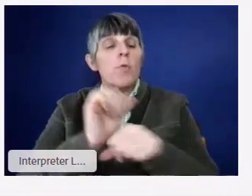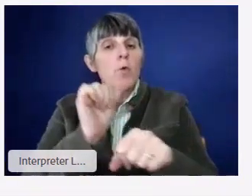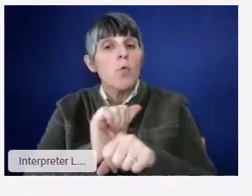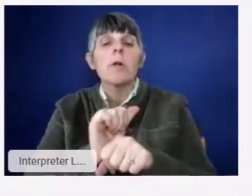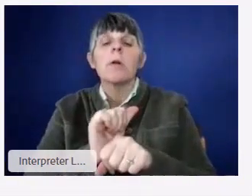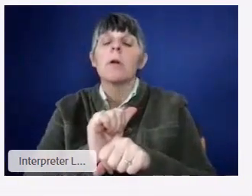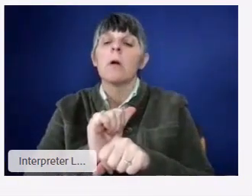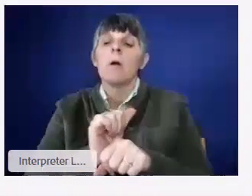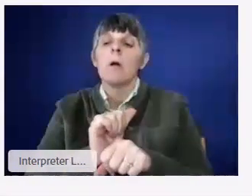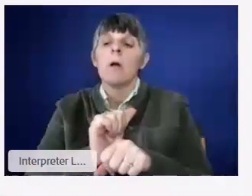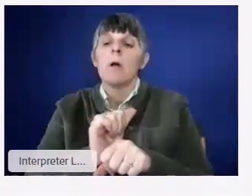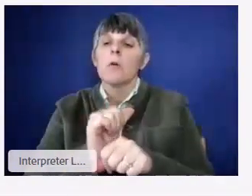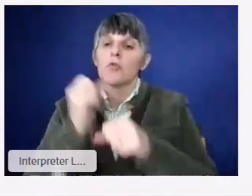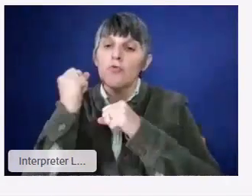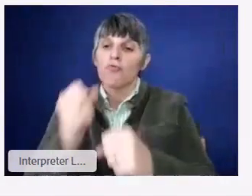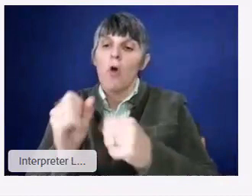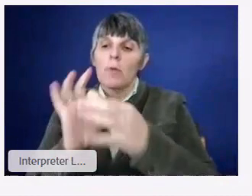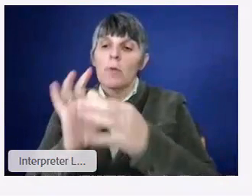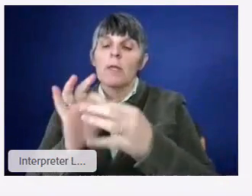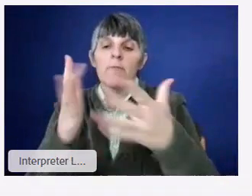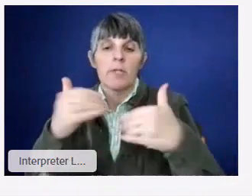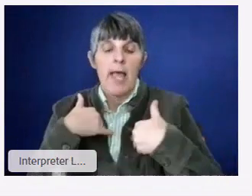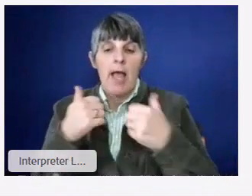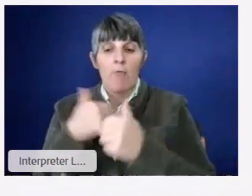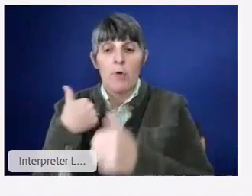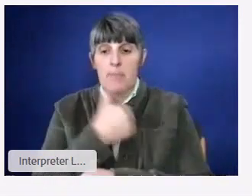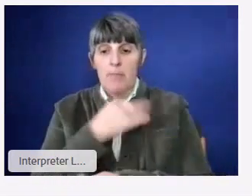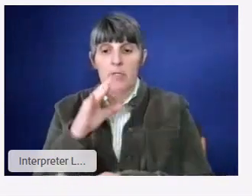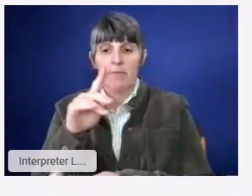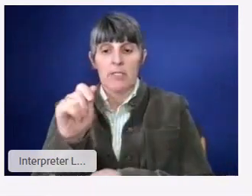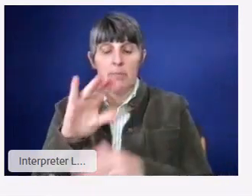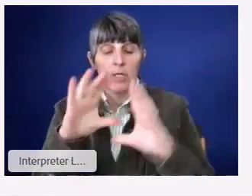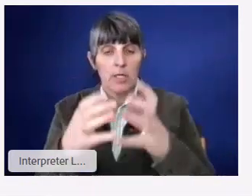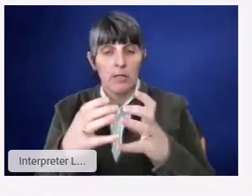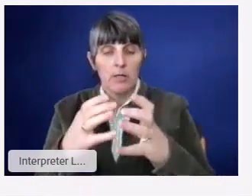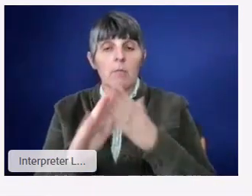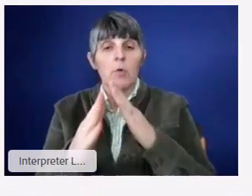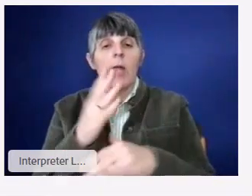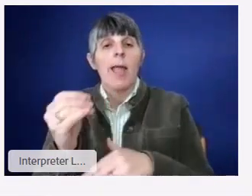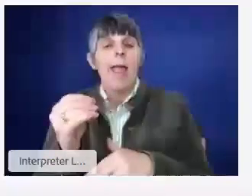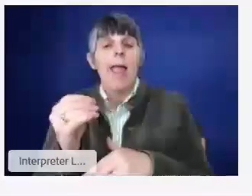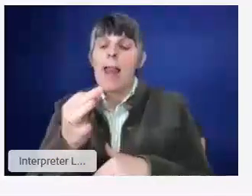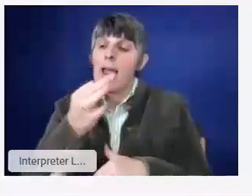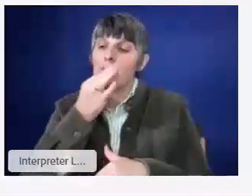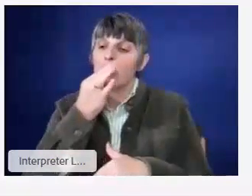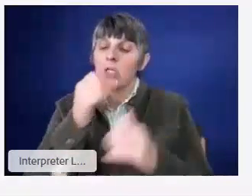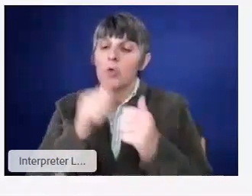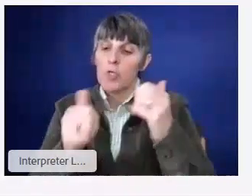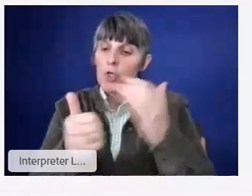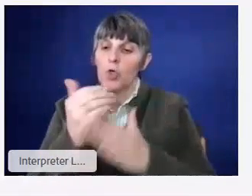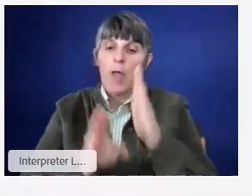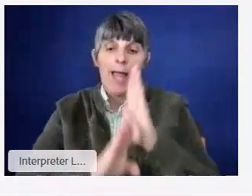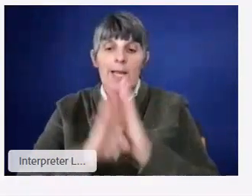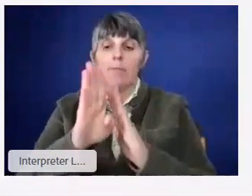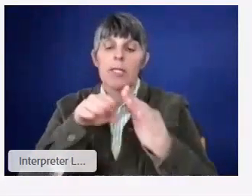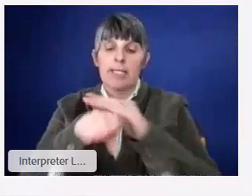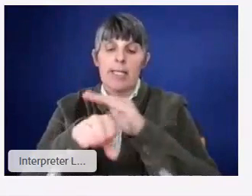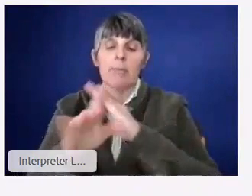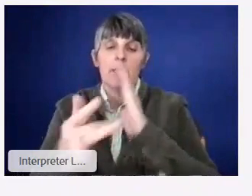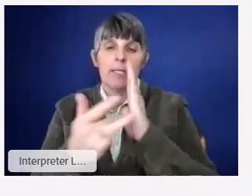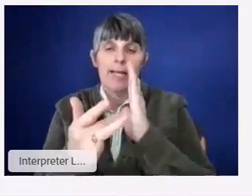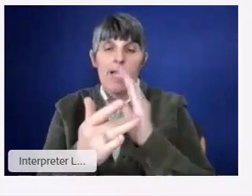Center has strong existing relationships with members of the disability community and expertise in new and emerging accessibility